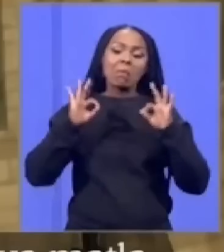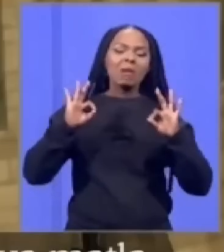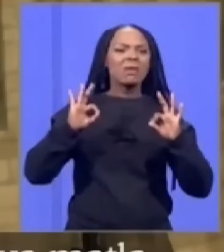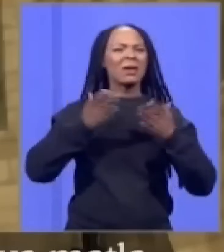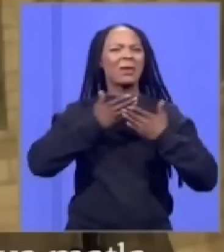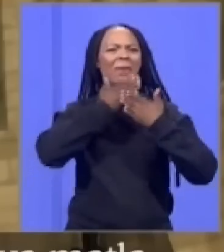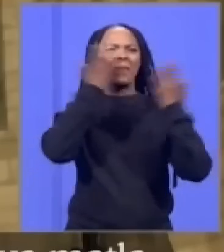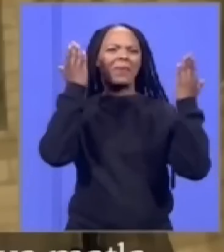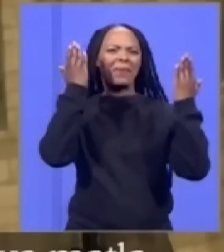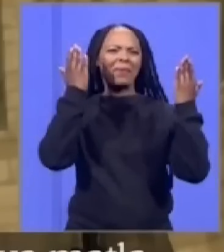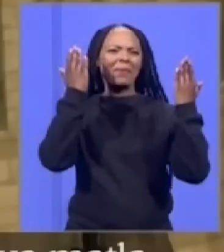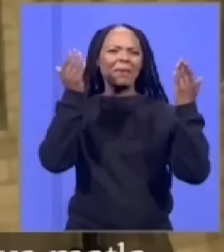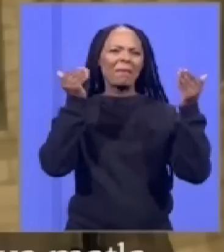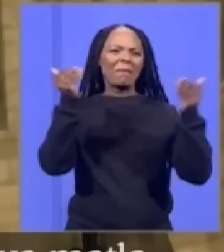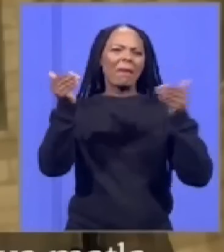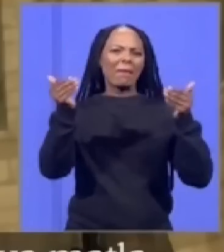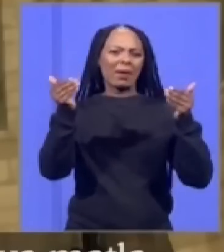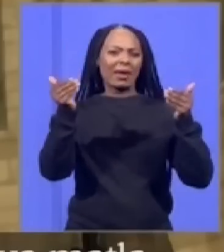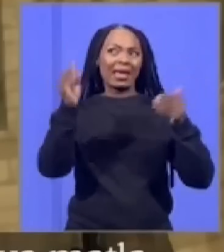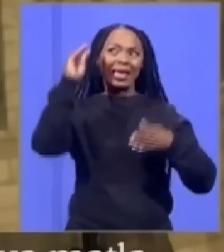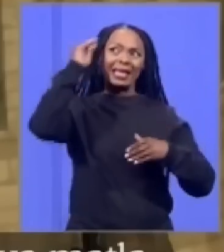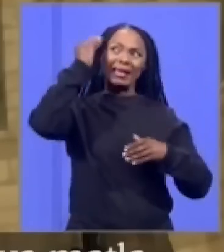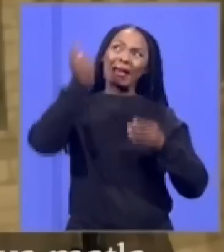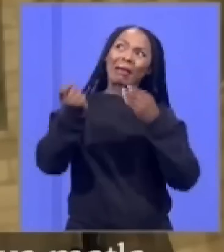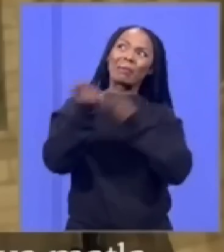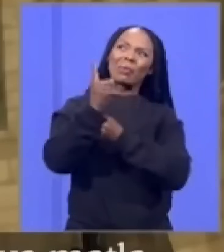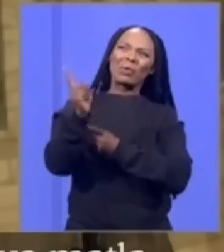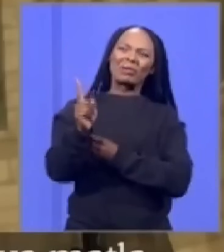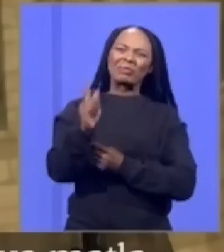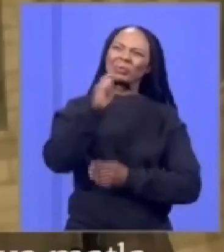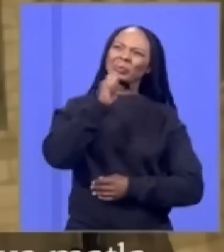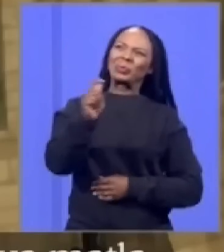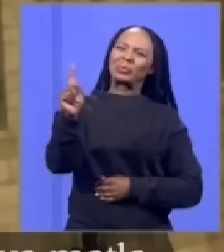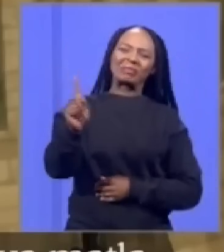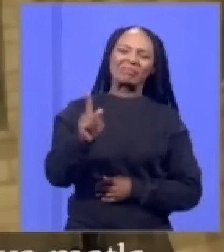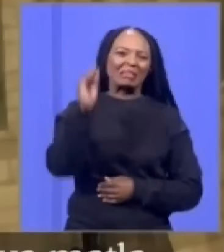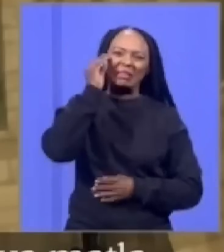we are no longer interested in finding out the truth.